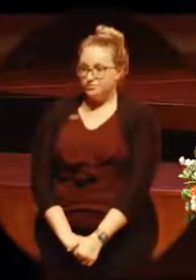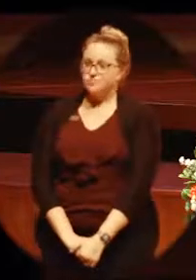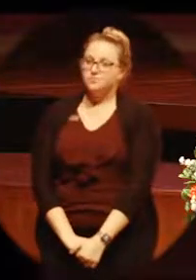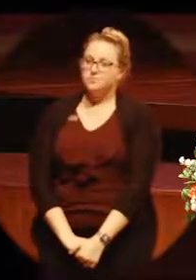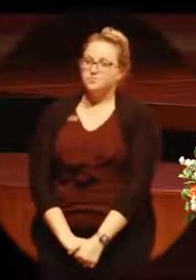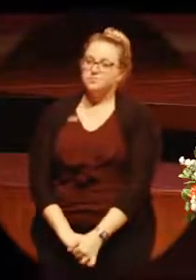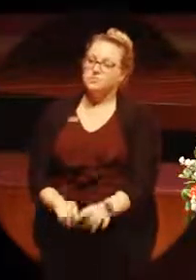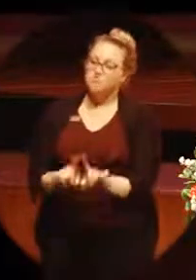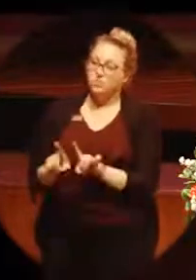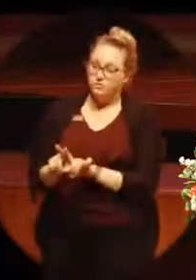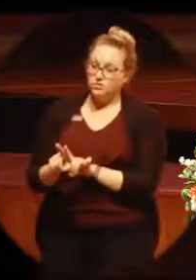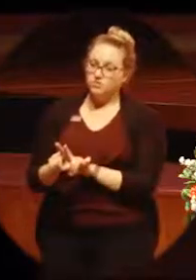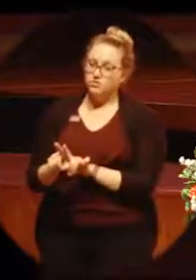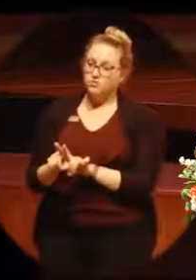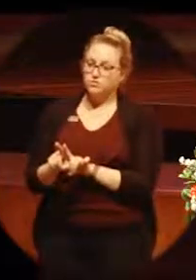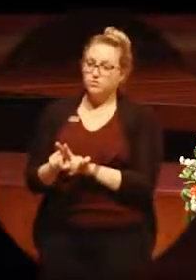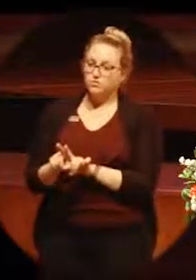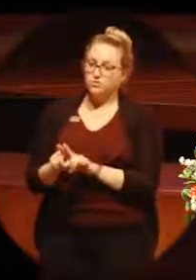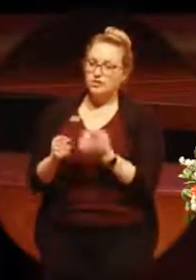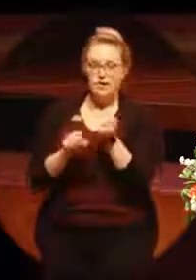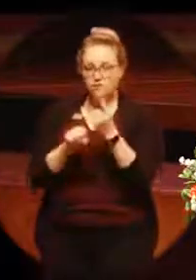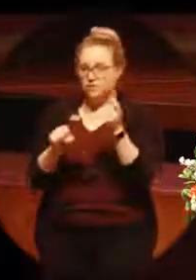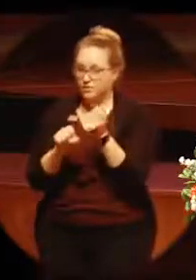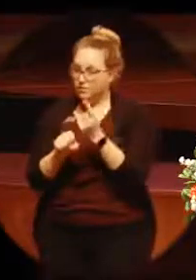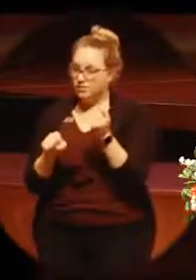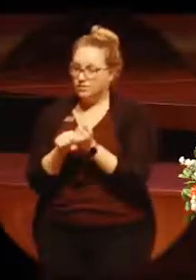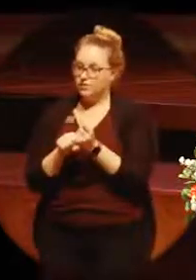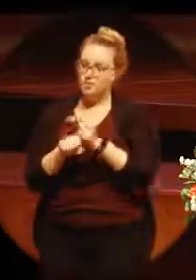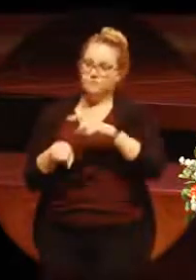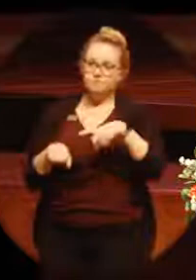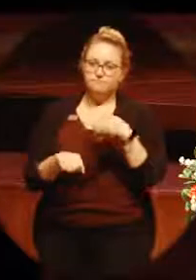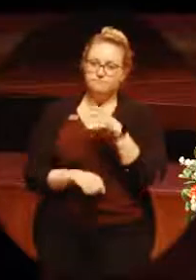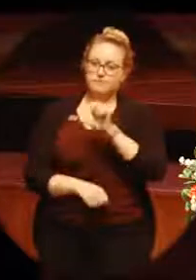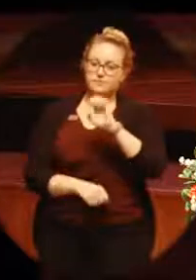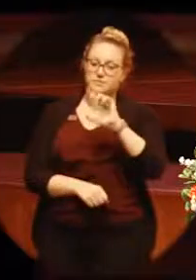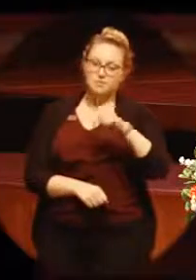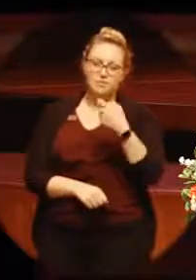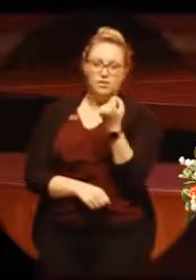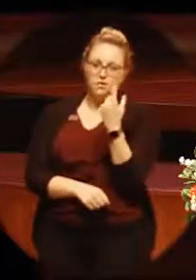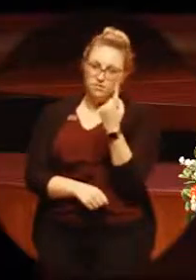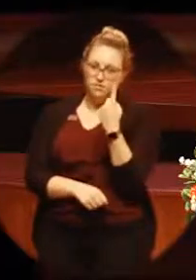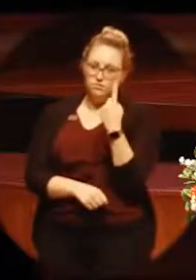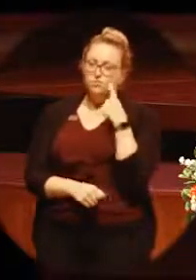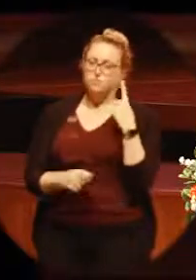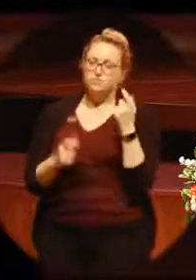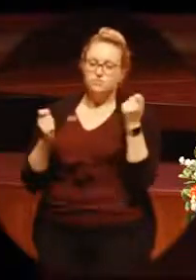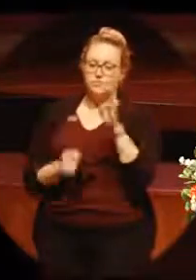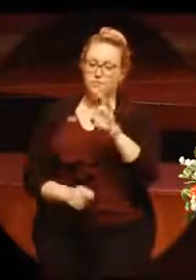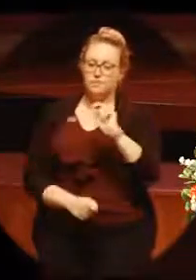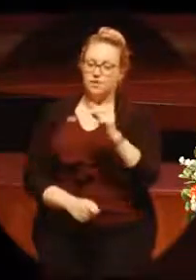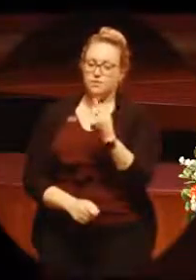And on the anniversary of Benghazi, this is what I wear to honor him.